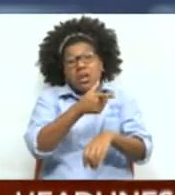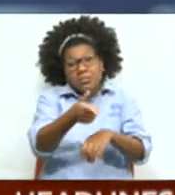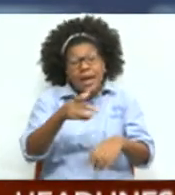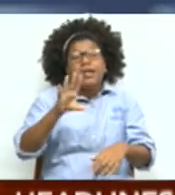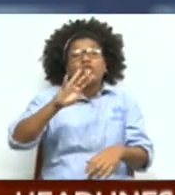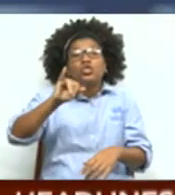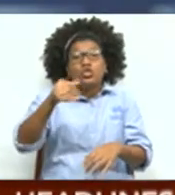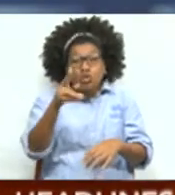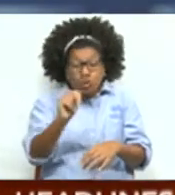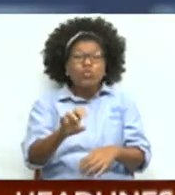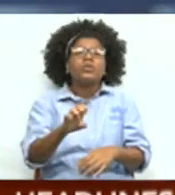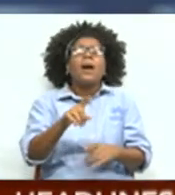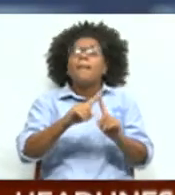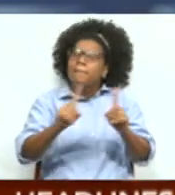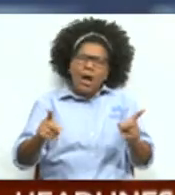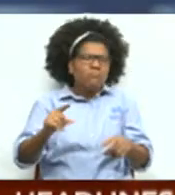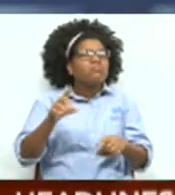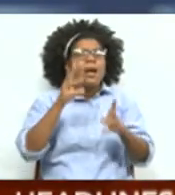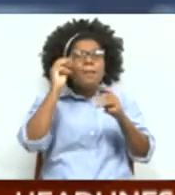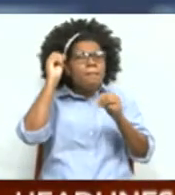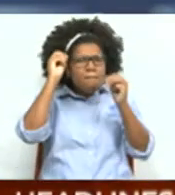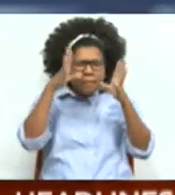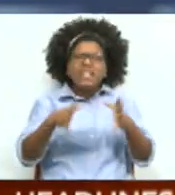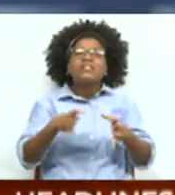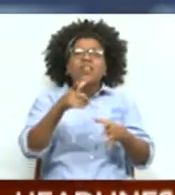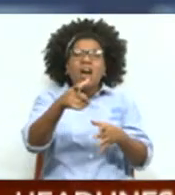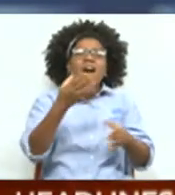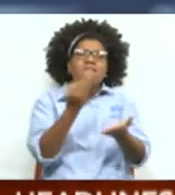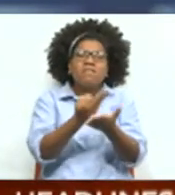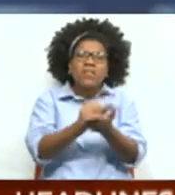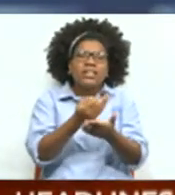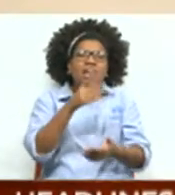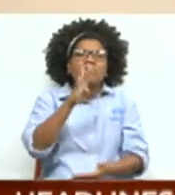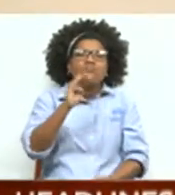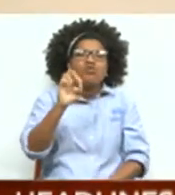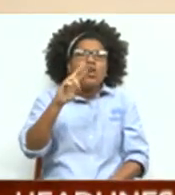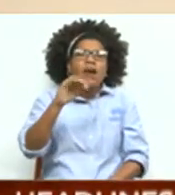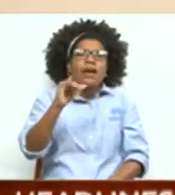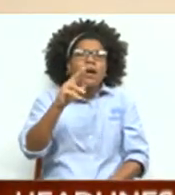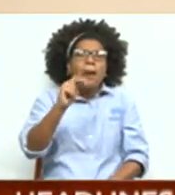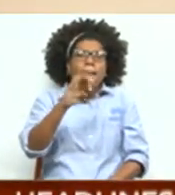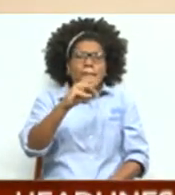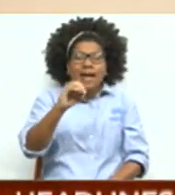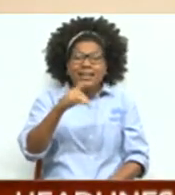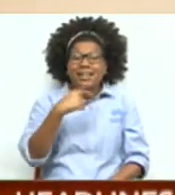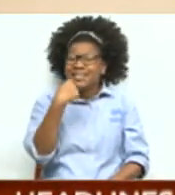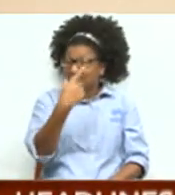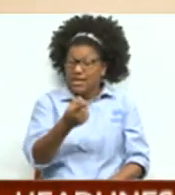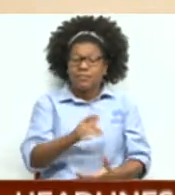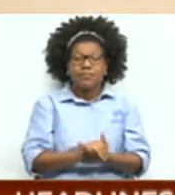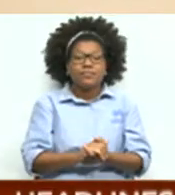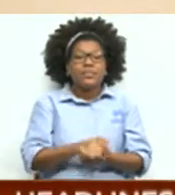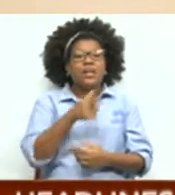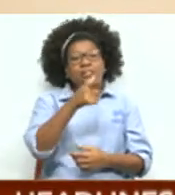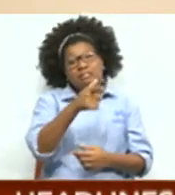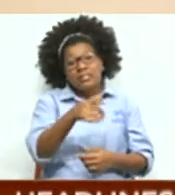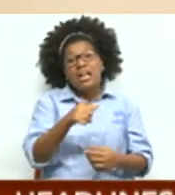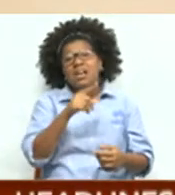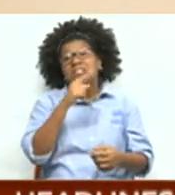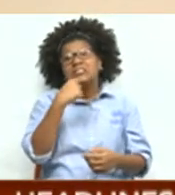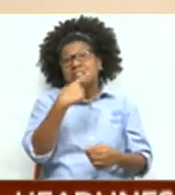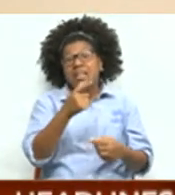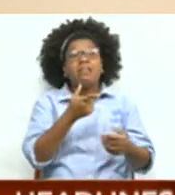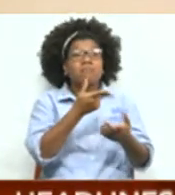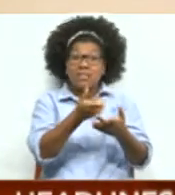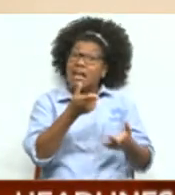by Minister in the Ministry of Finance, Brian Manning. Tanku hazarded a guess at the figure as he reminded that it is a criminal offense